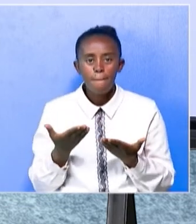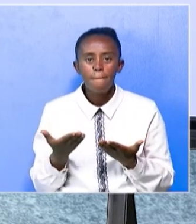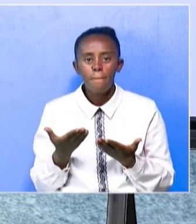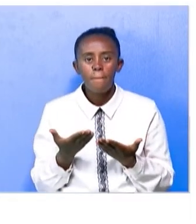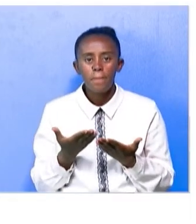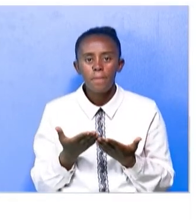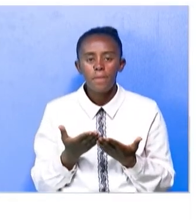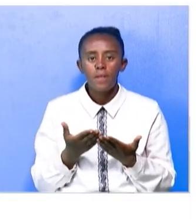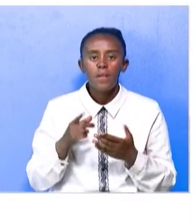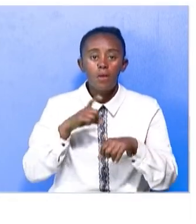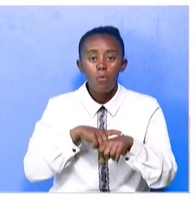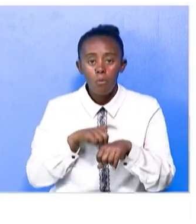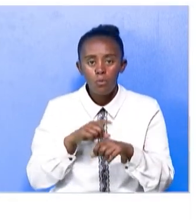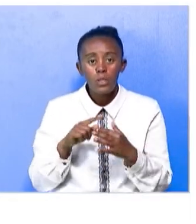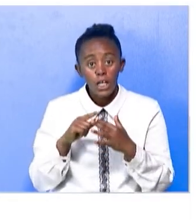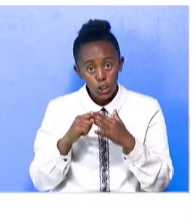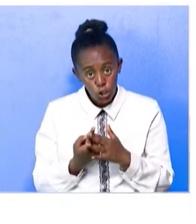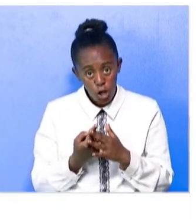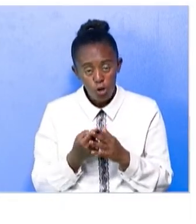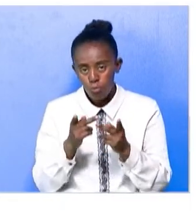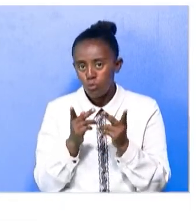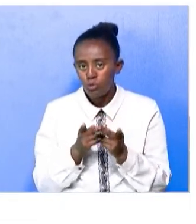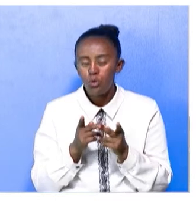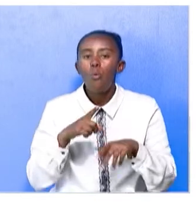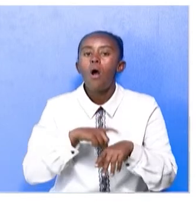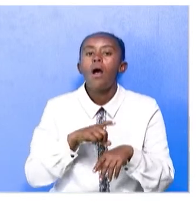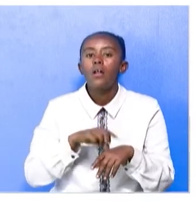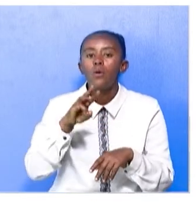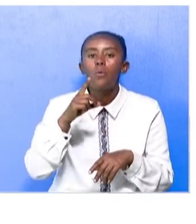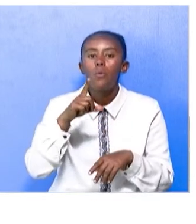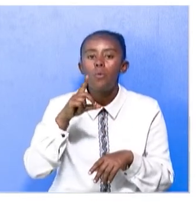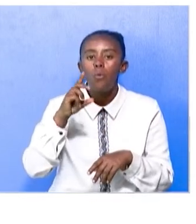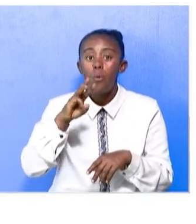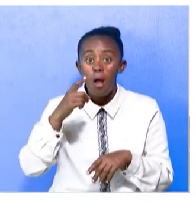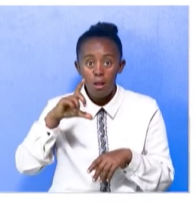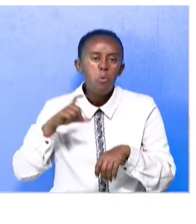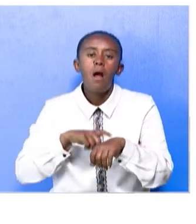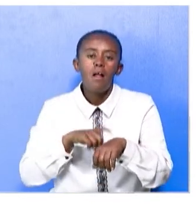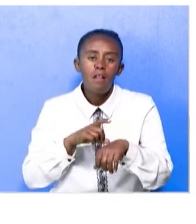while structure comes at the initial position too. While recording